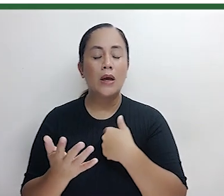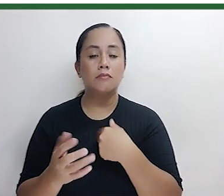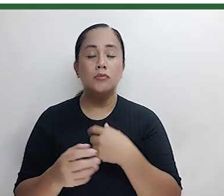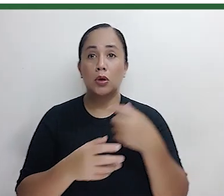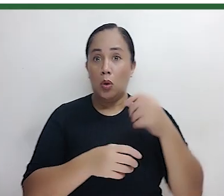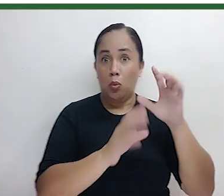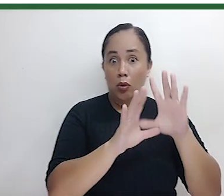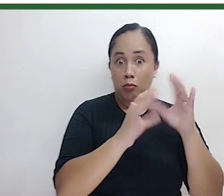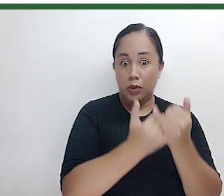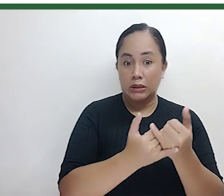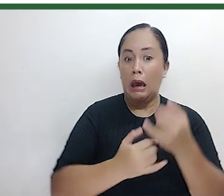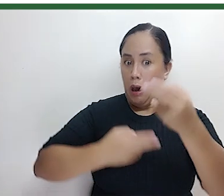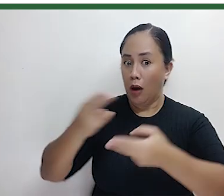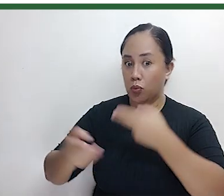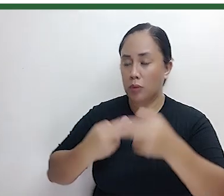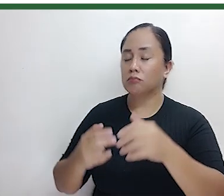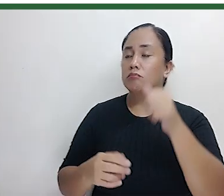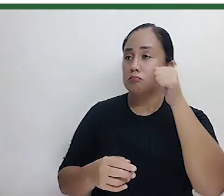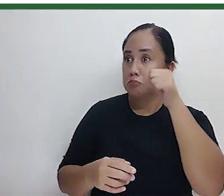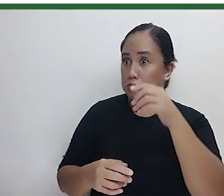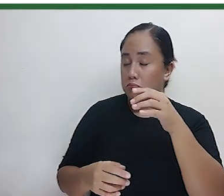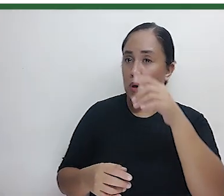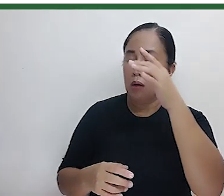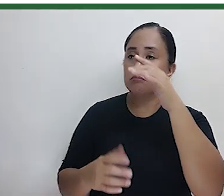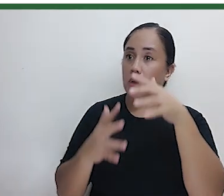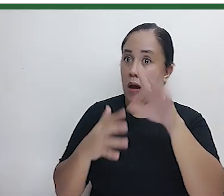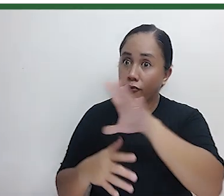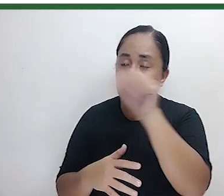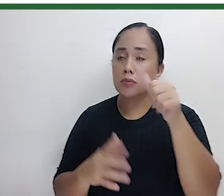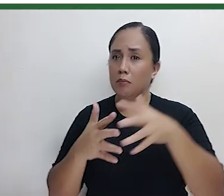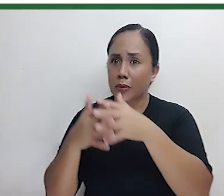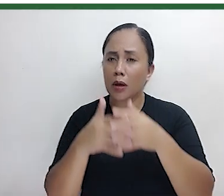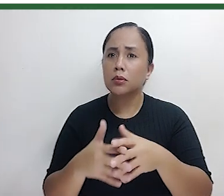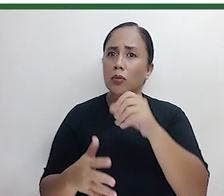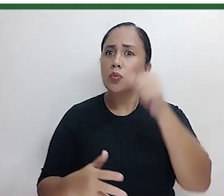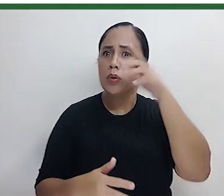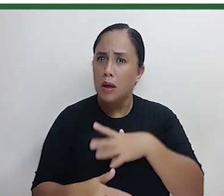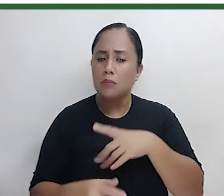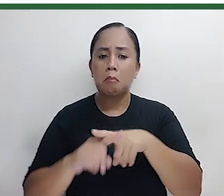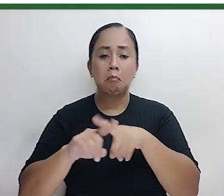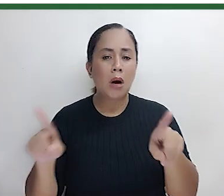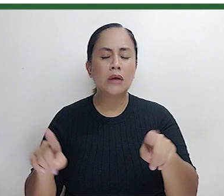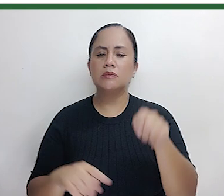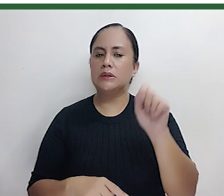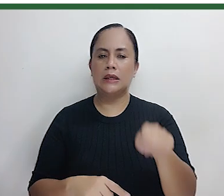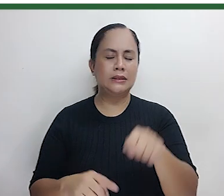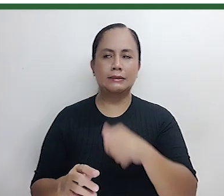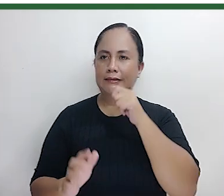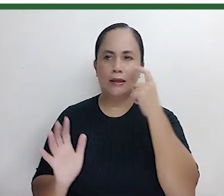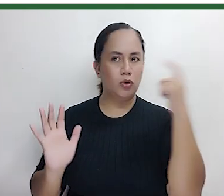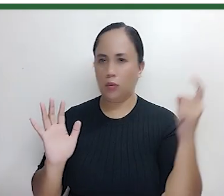the manufacturer was hiring African Americans and women. Yes, it was true. However, the